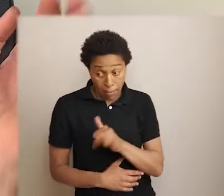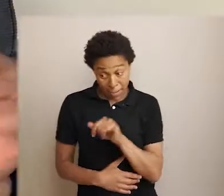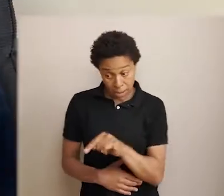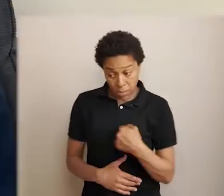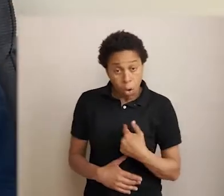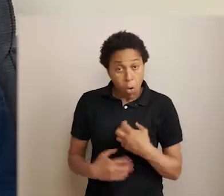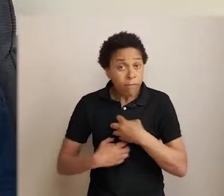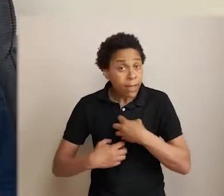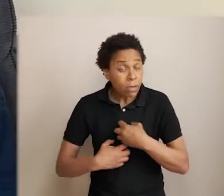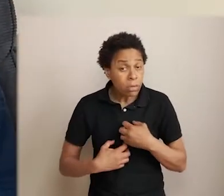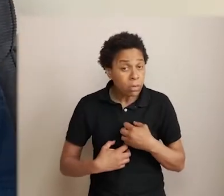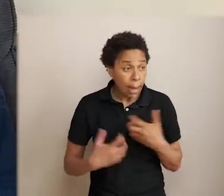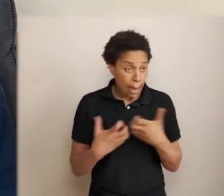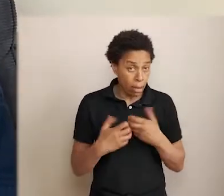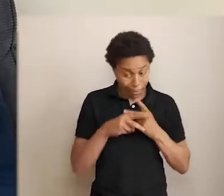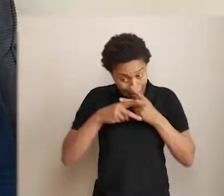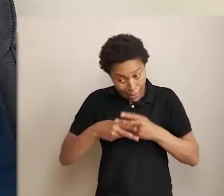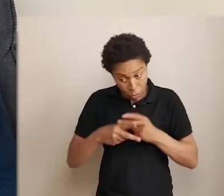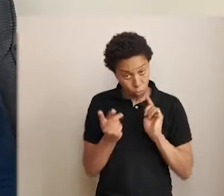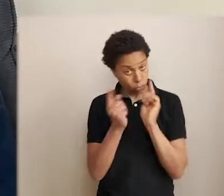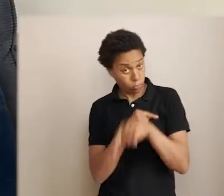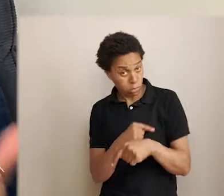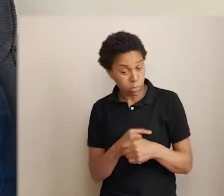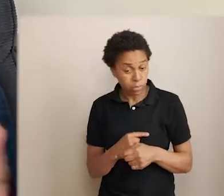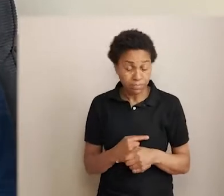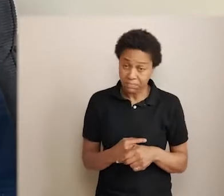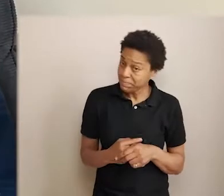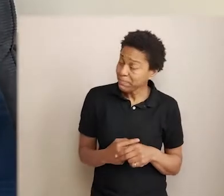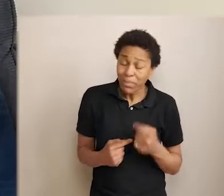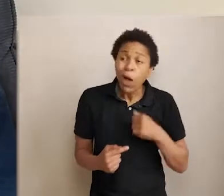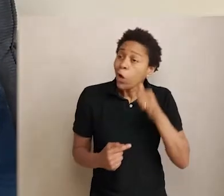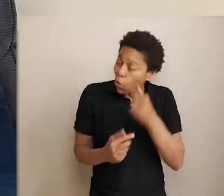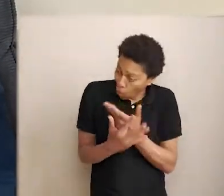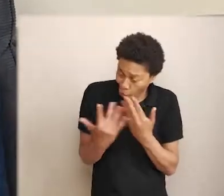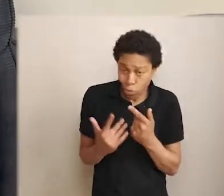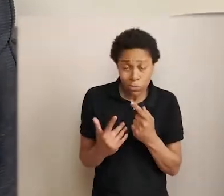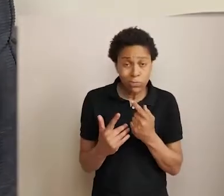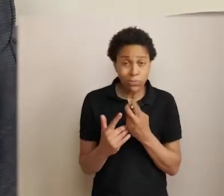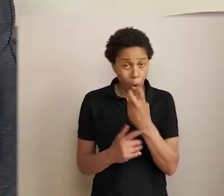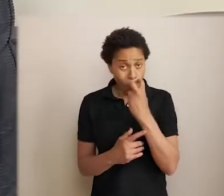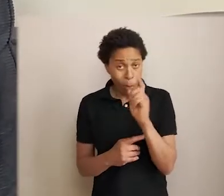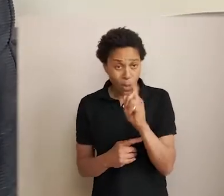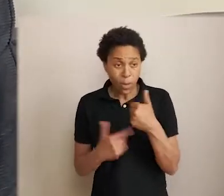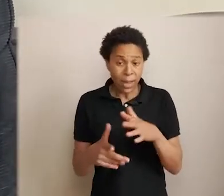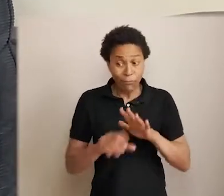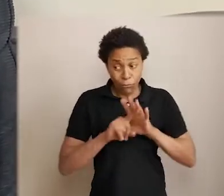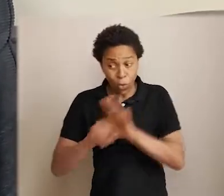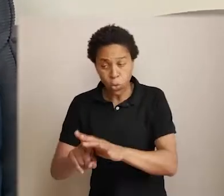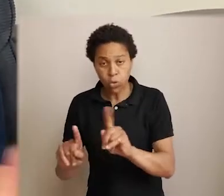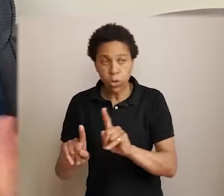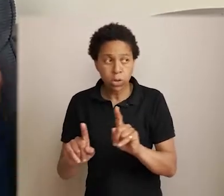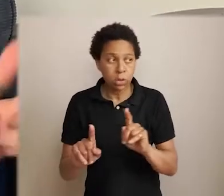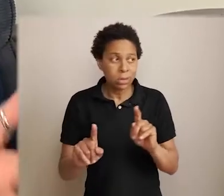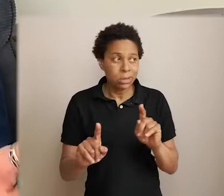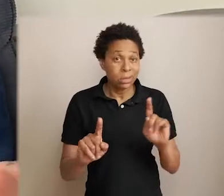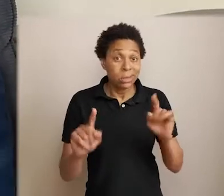reaction. Without this awareness, several elderly vulnerable people I know are forced back into the closet to hide all